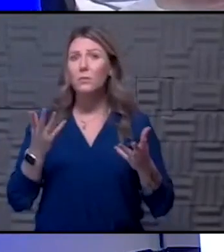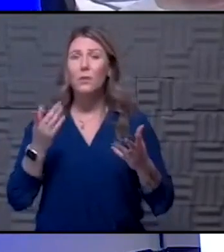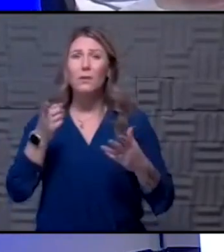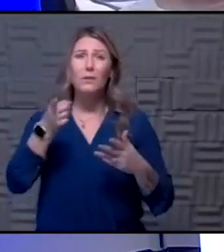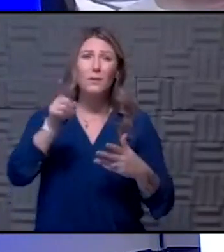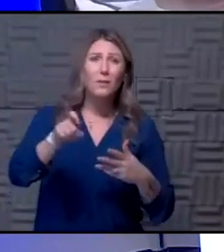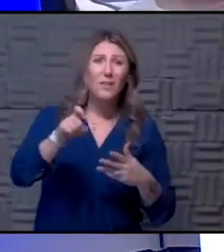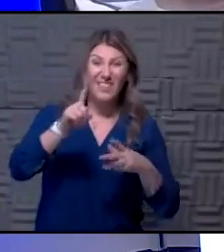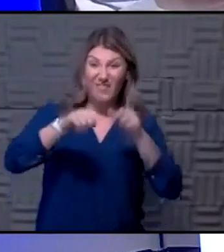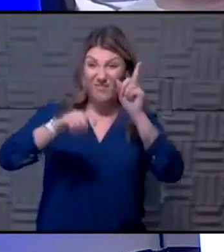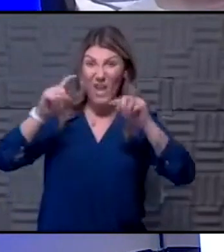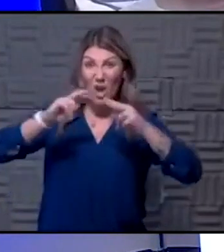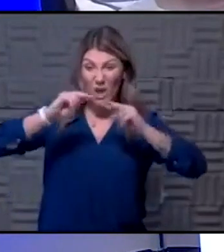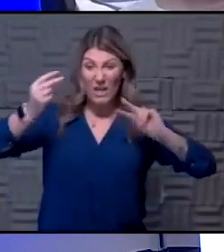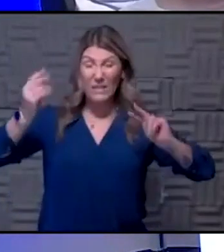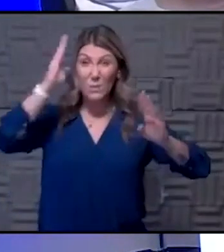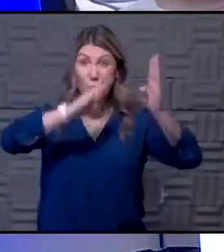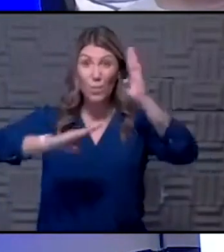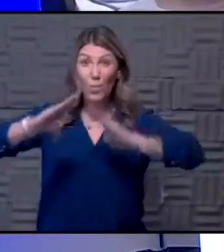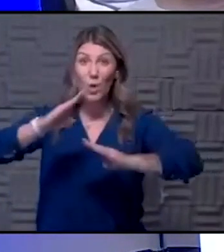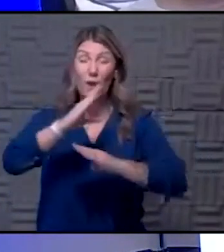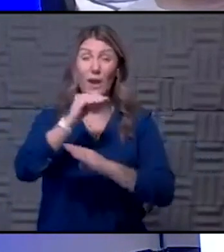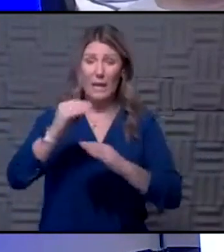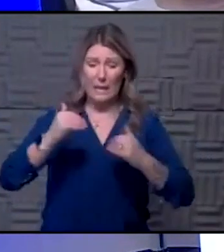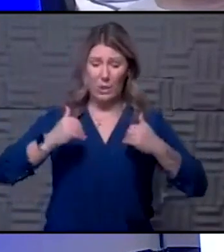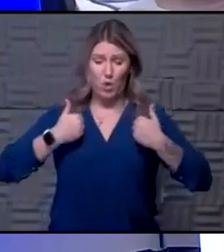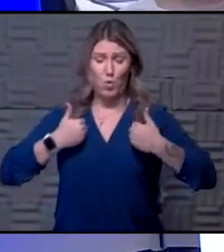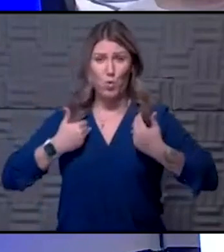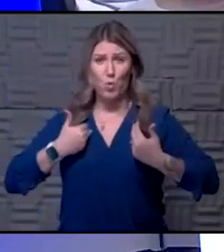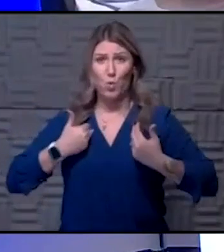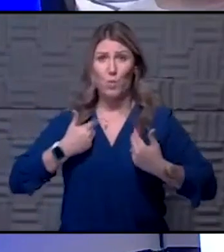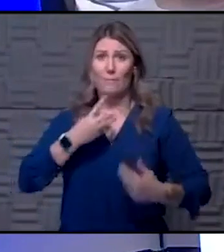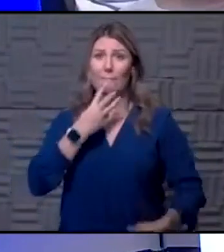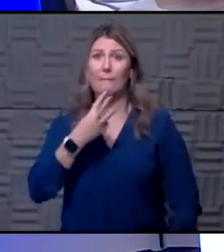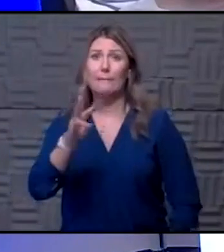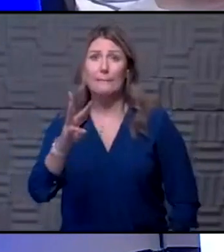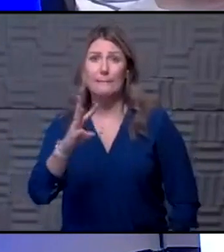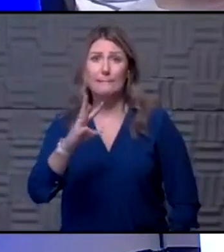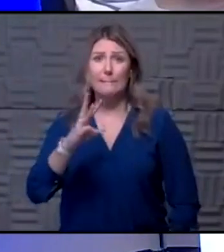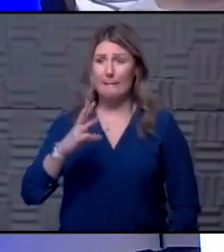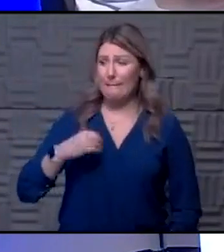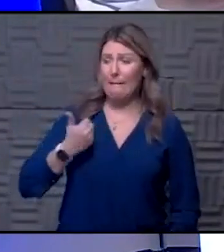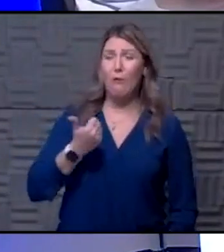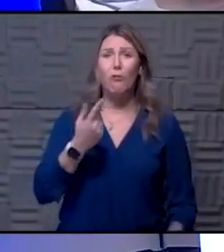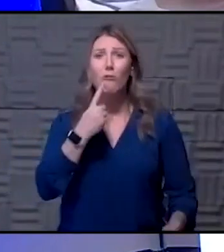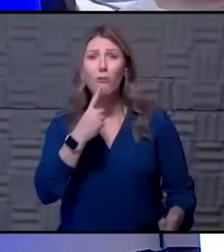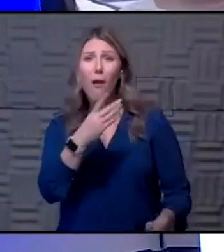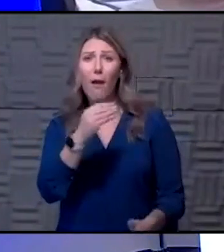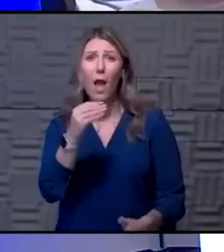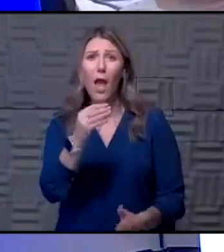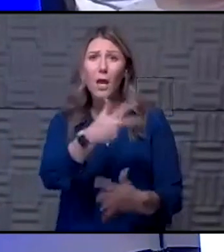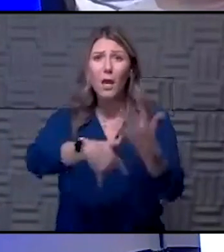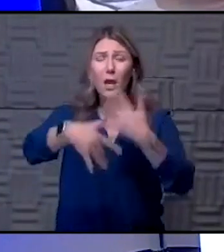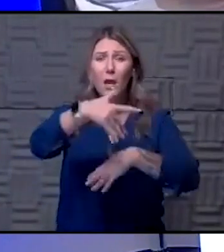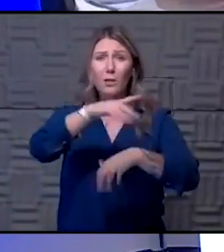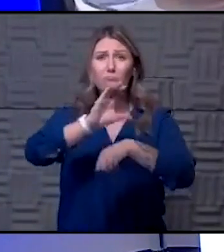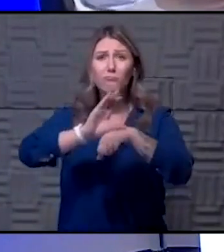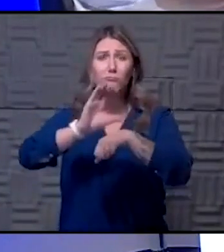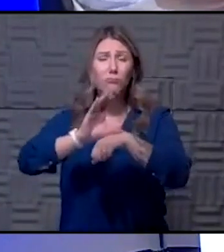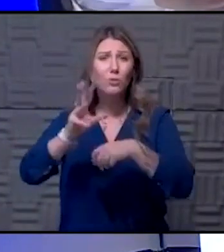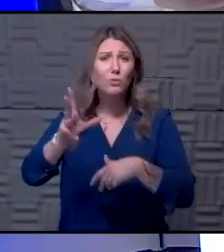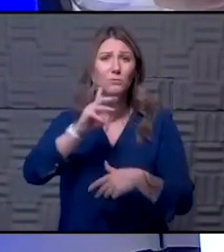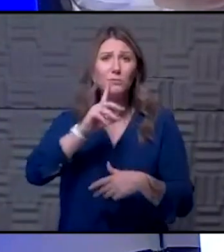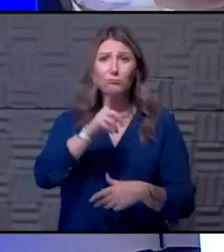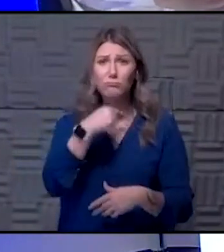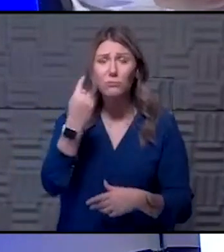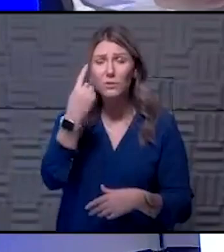there any risk for youth 16 and under in the congregations? Dr. Adiga, what do you think? Is there a risk for the youth,